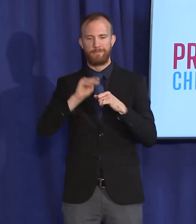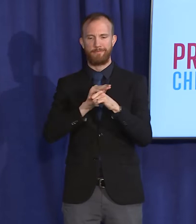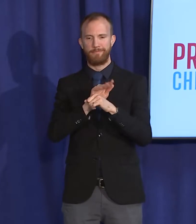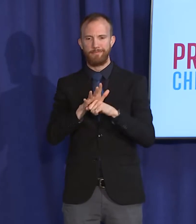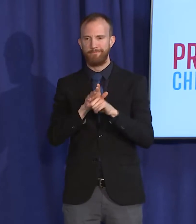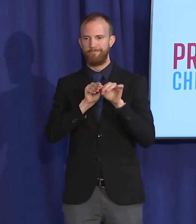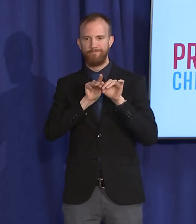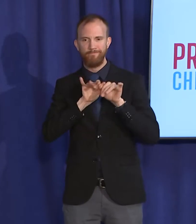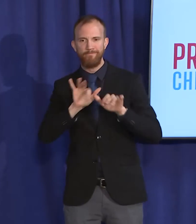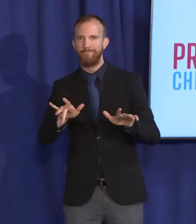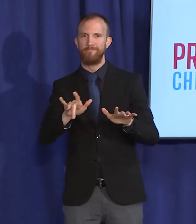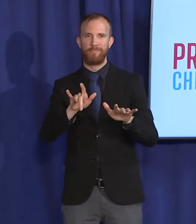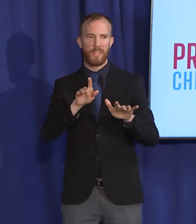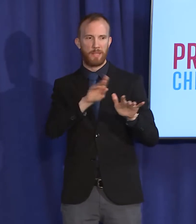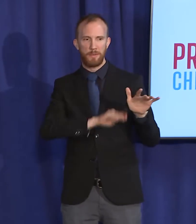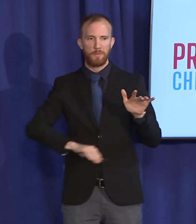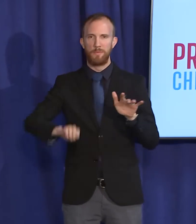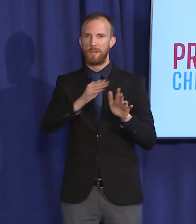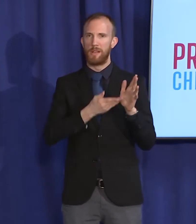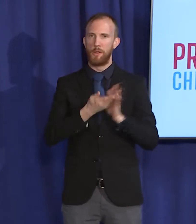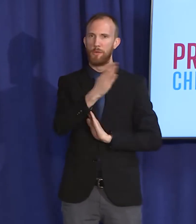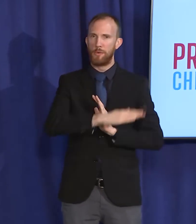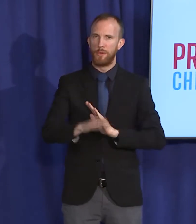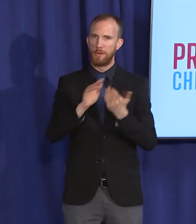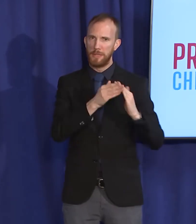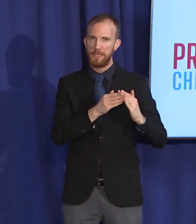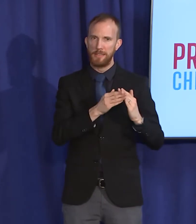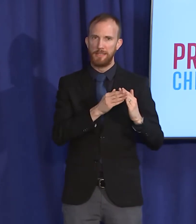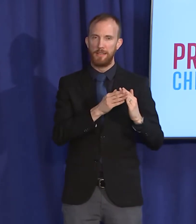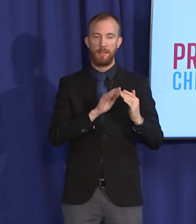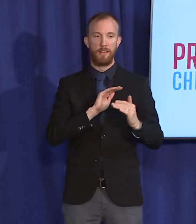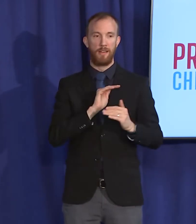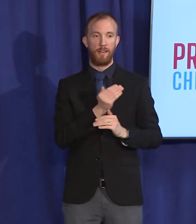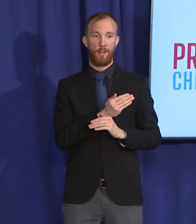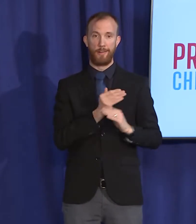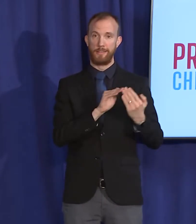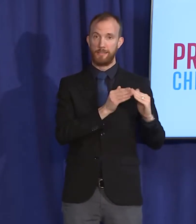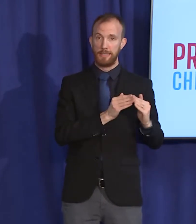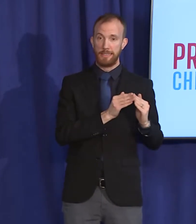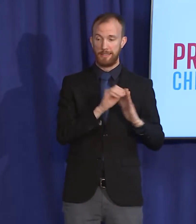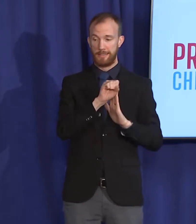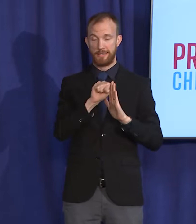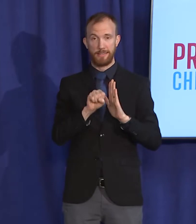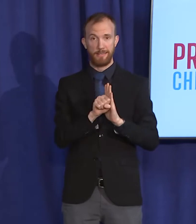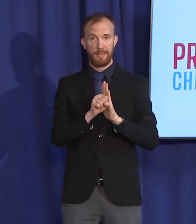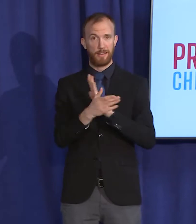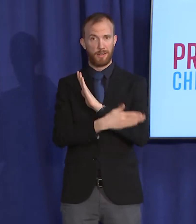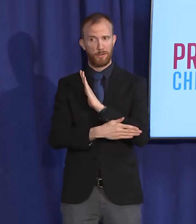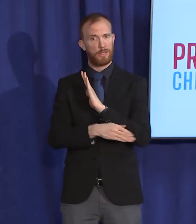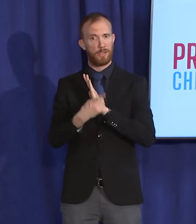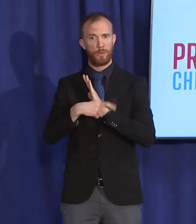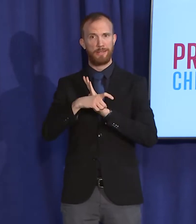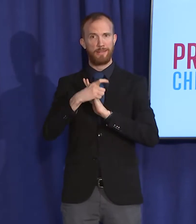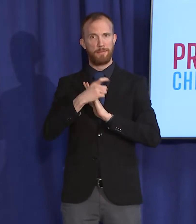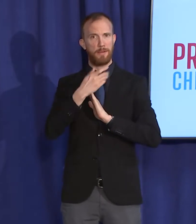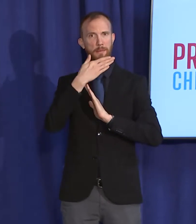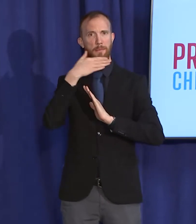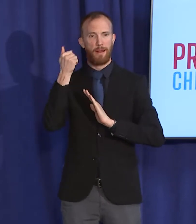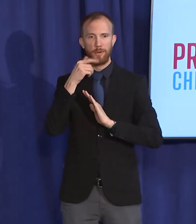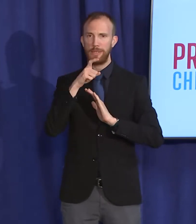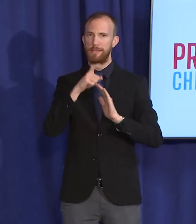better than this in our city, in our state, our country. And in Chicago, we can't ever